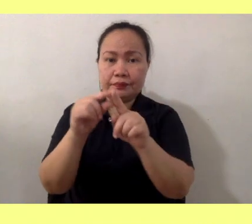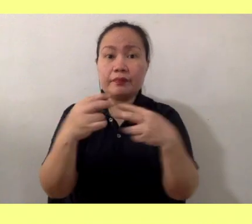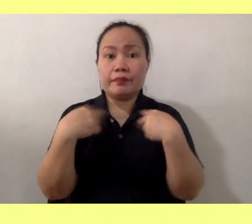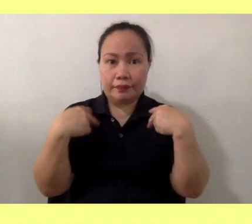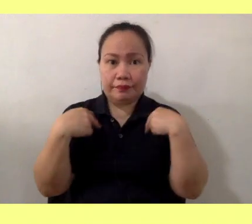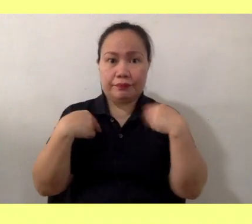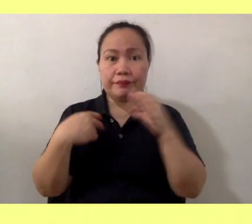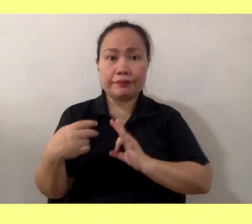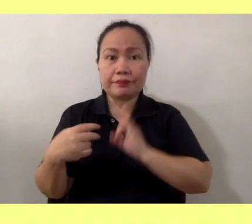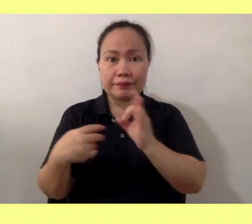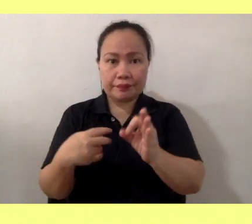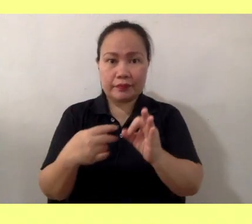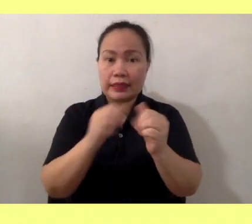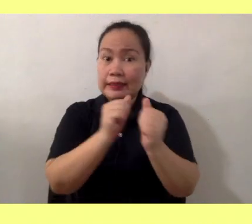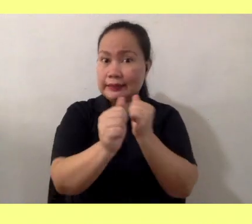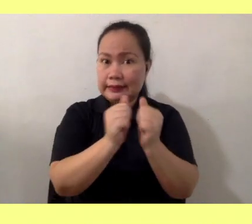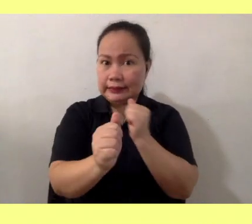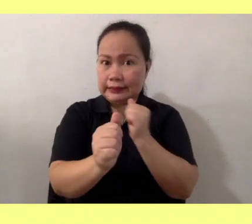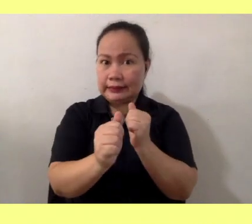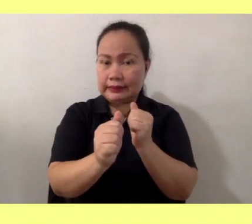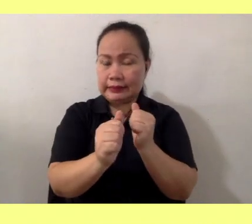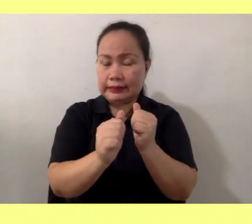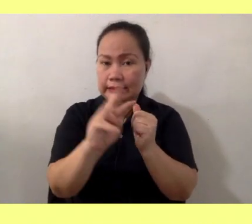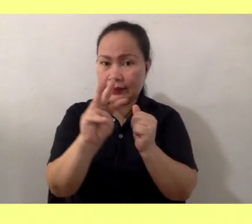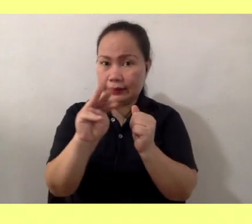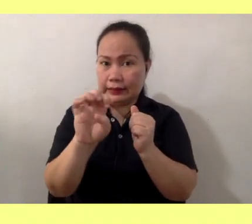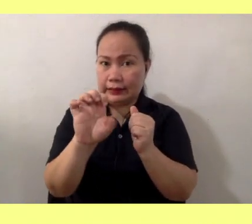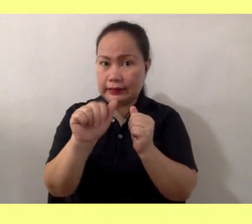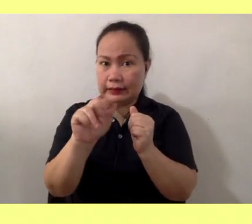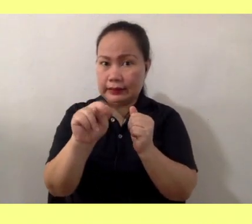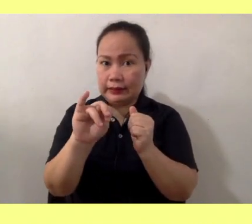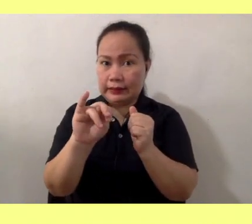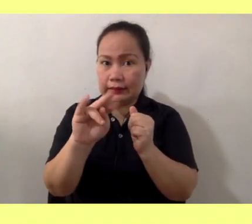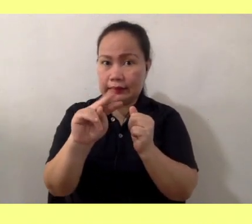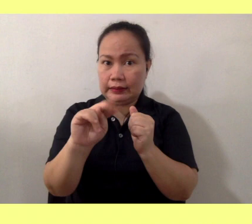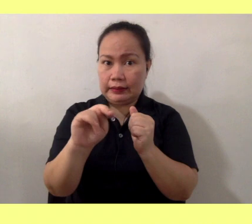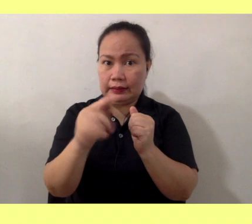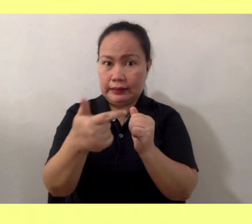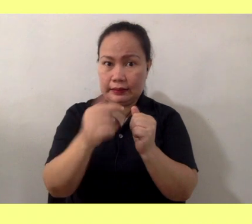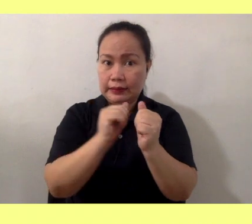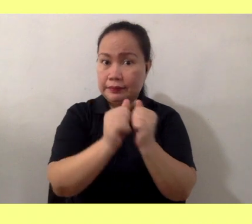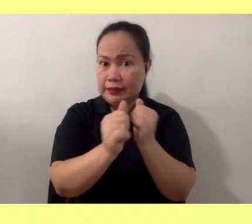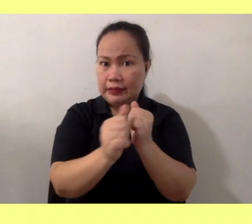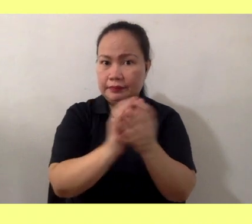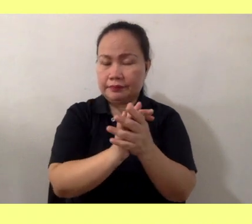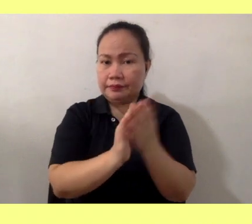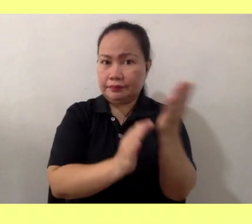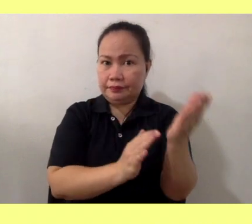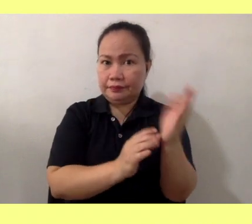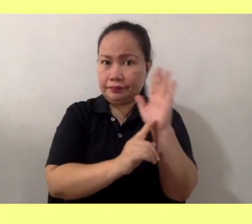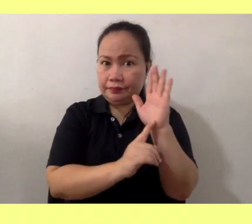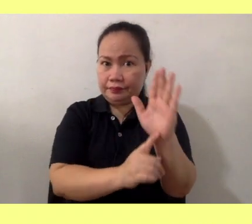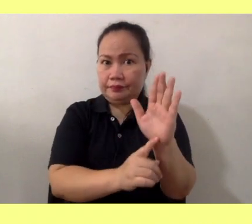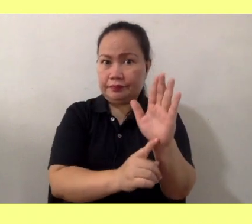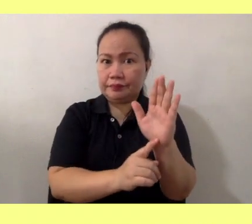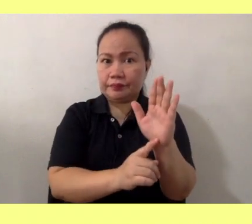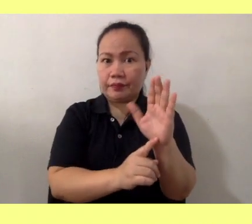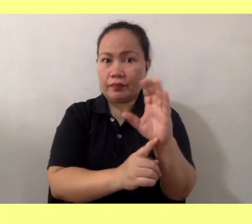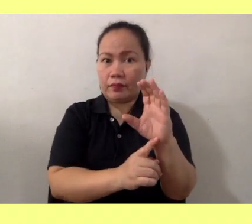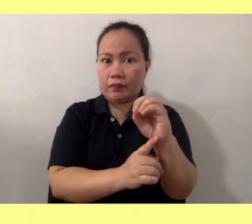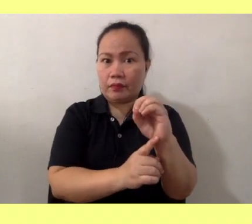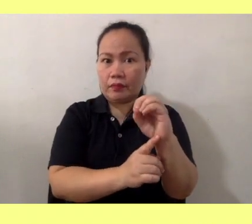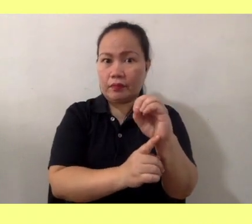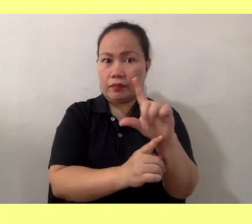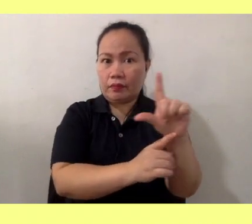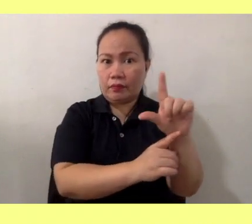yung meron na siyang formal definition, meron na siyang exact definition. Okay? So, I have here an illustration